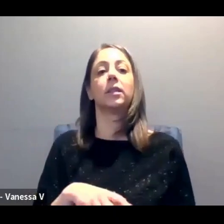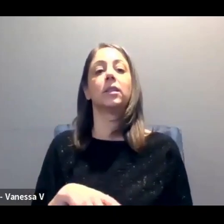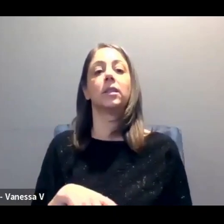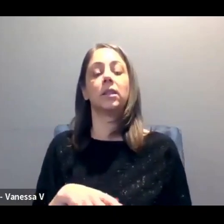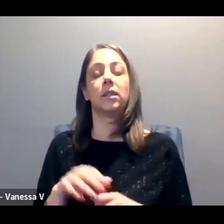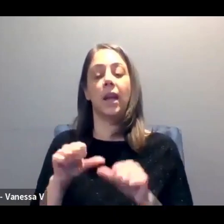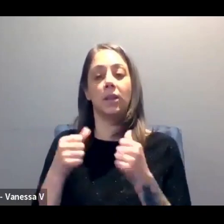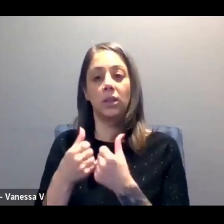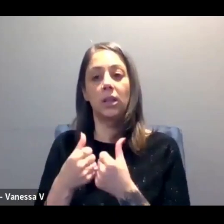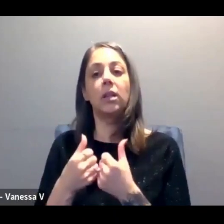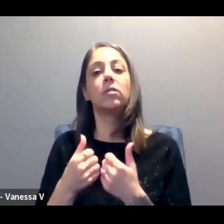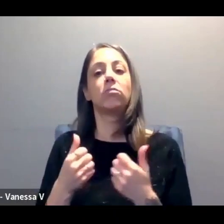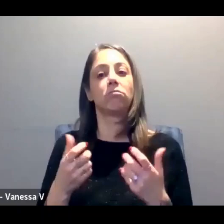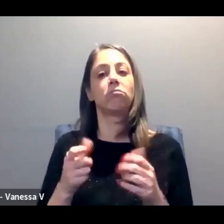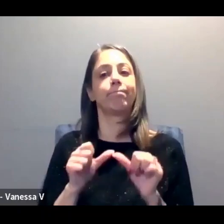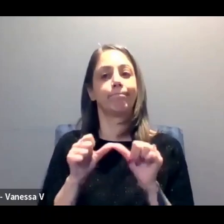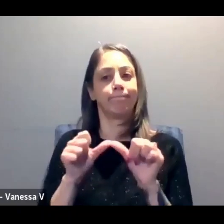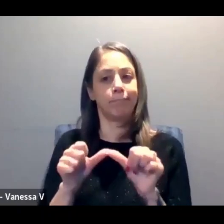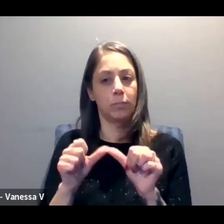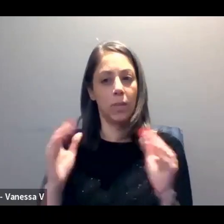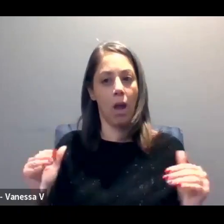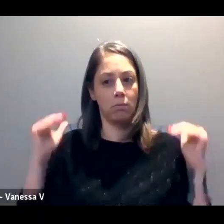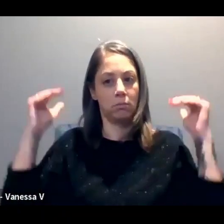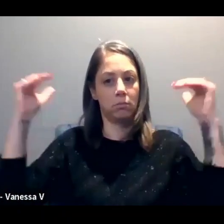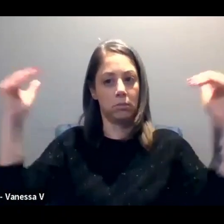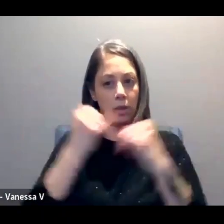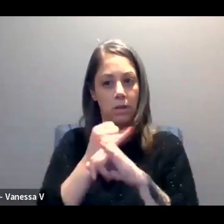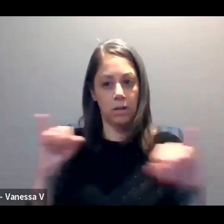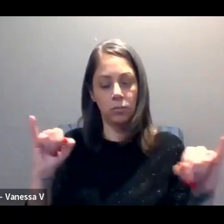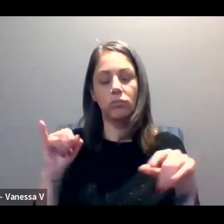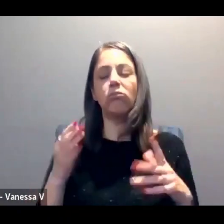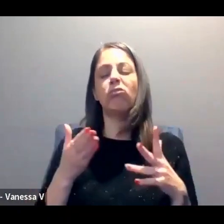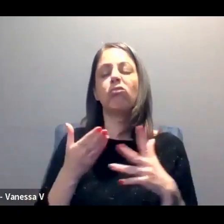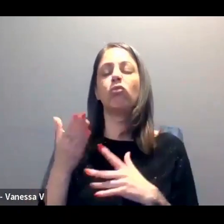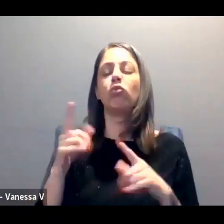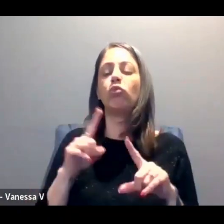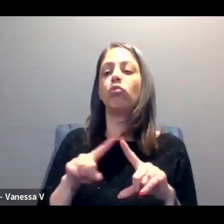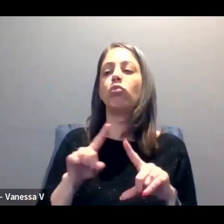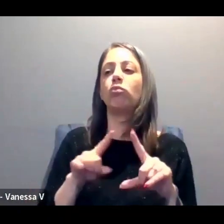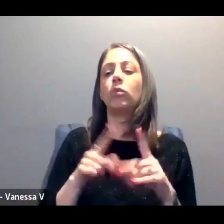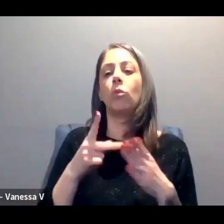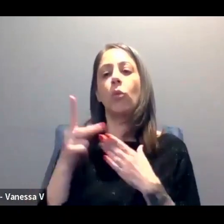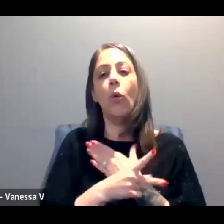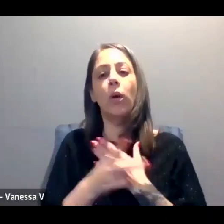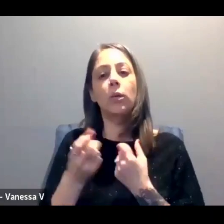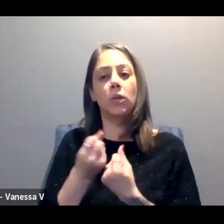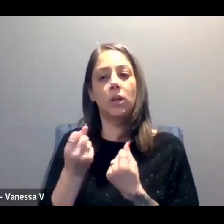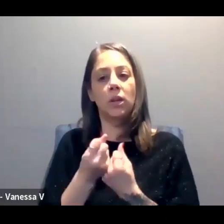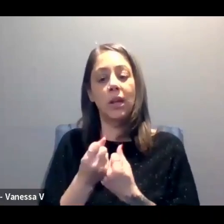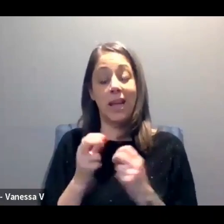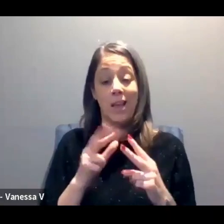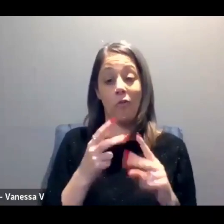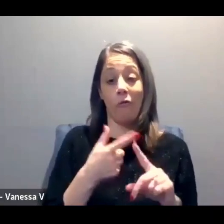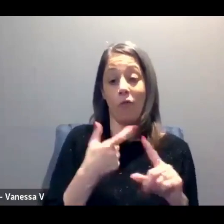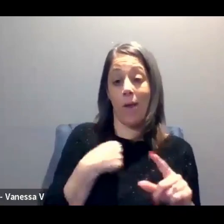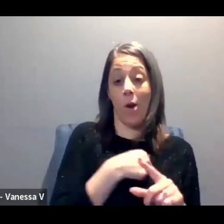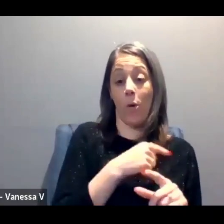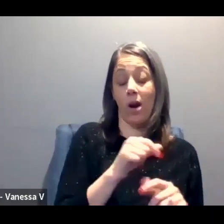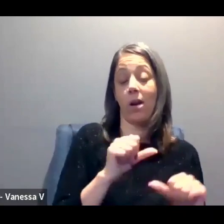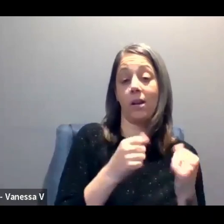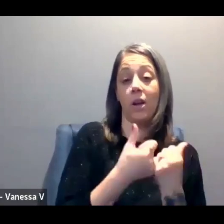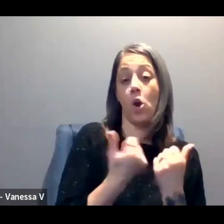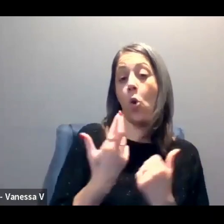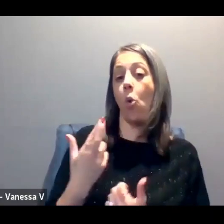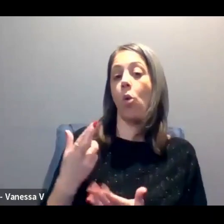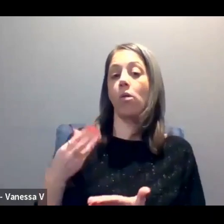adults maintain the highest level of independence through different programs and supports, either by our agency or by